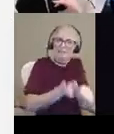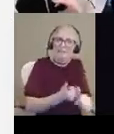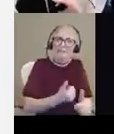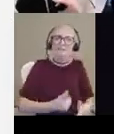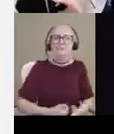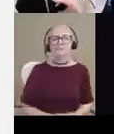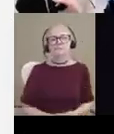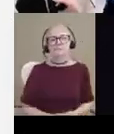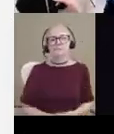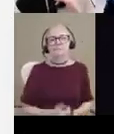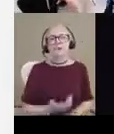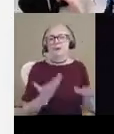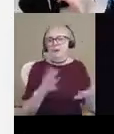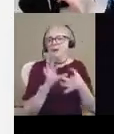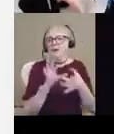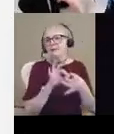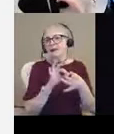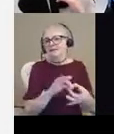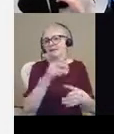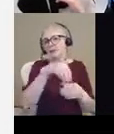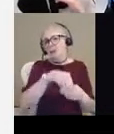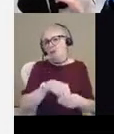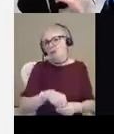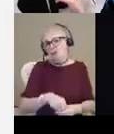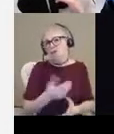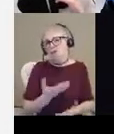interactive components. So coming back to